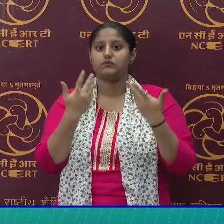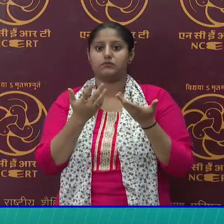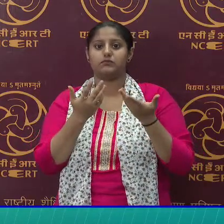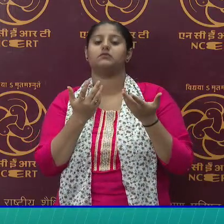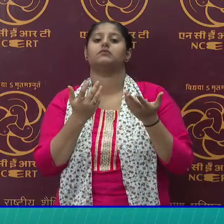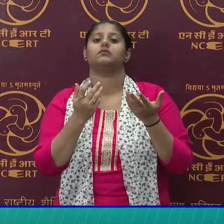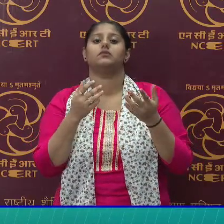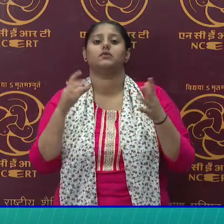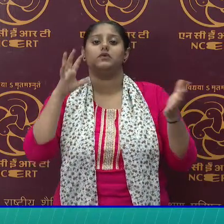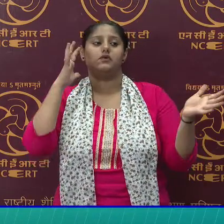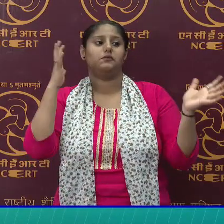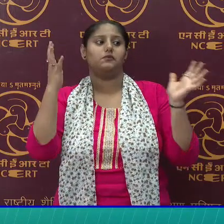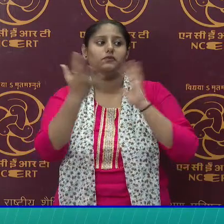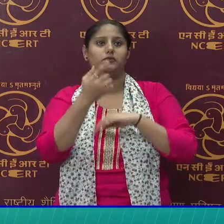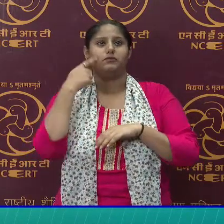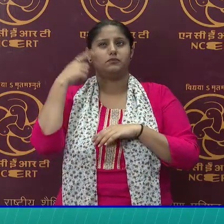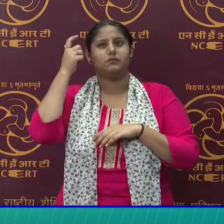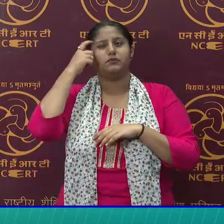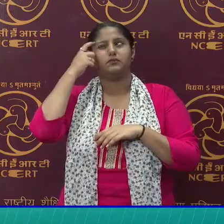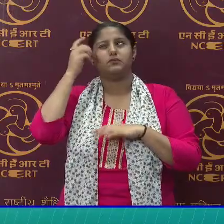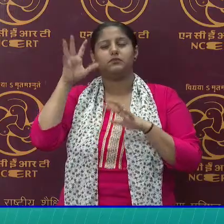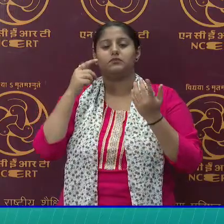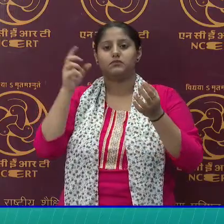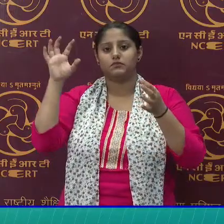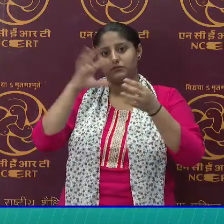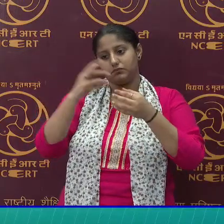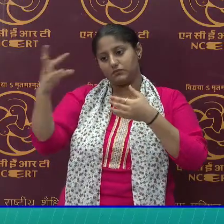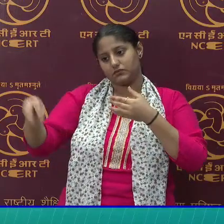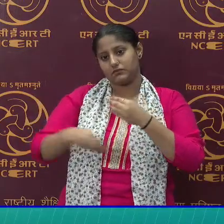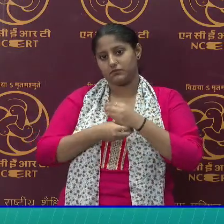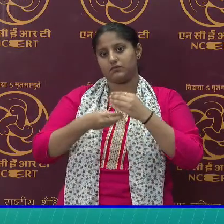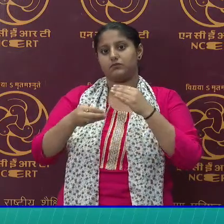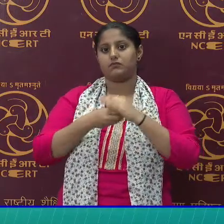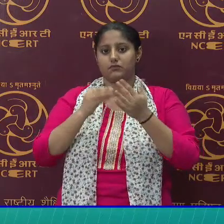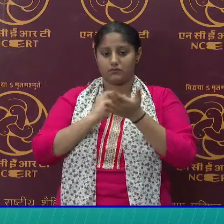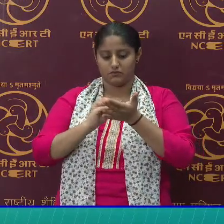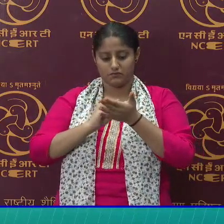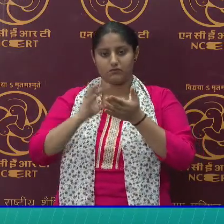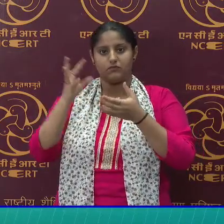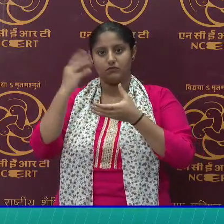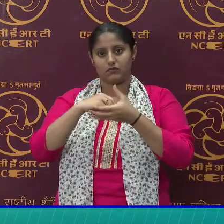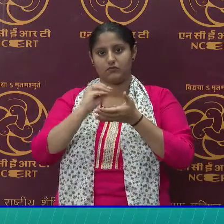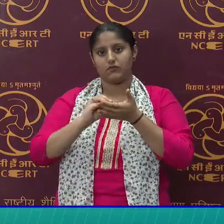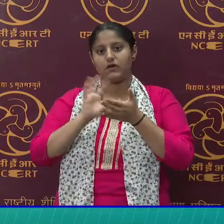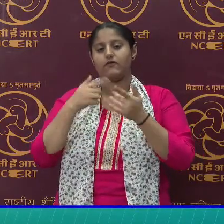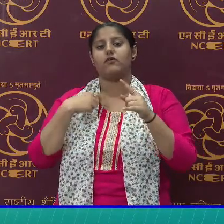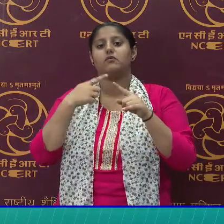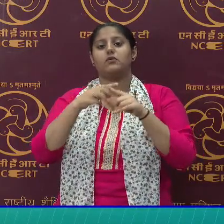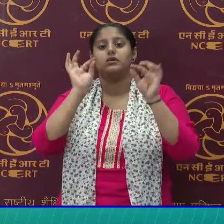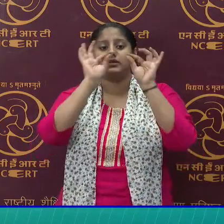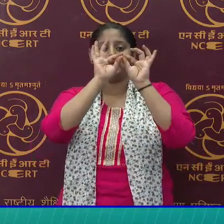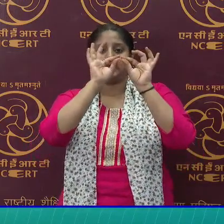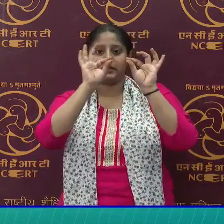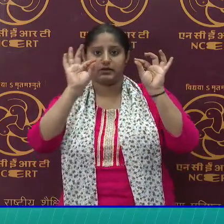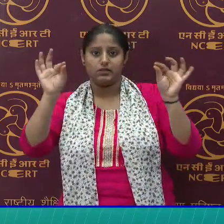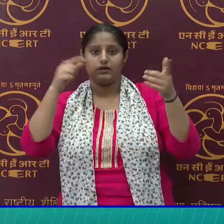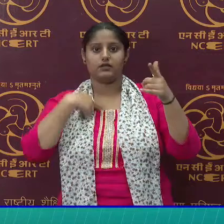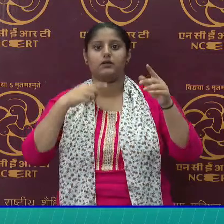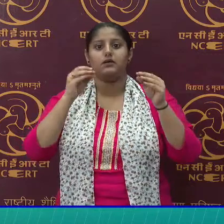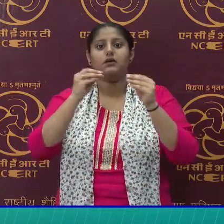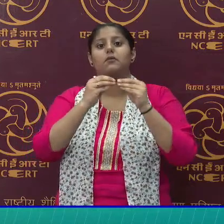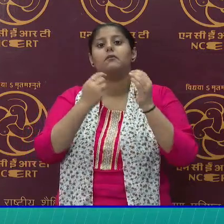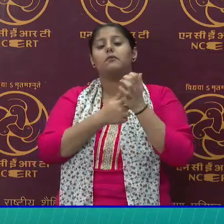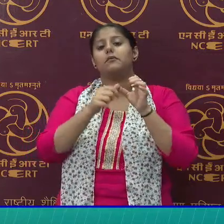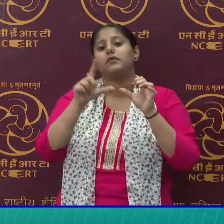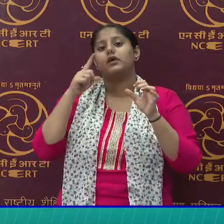with a world which they thought they would never be part of. And then we have a sentence here that Braille is not just